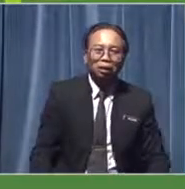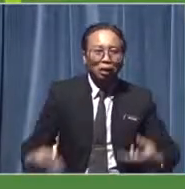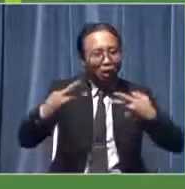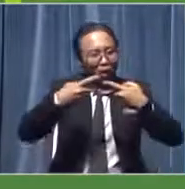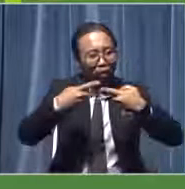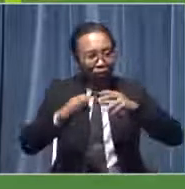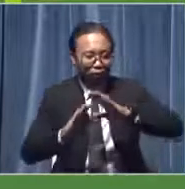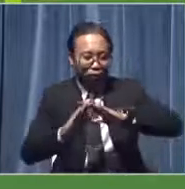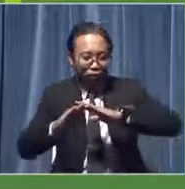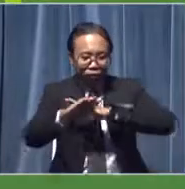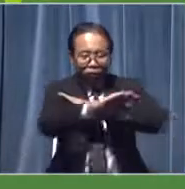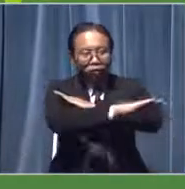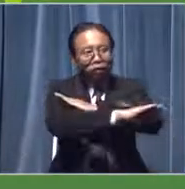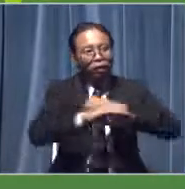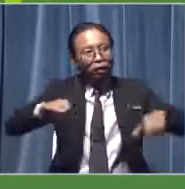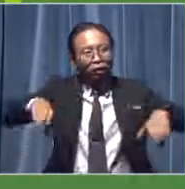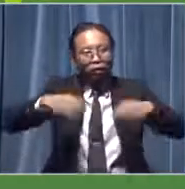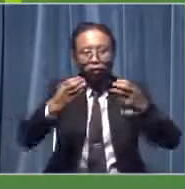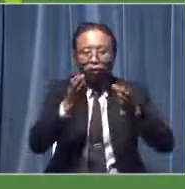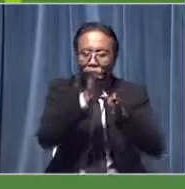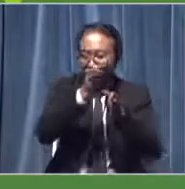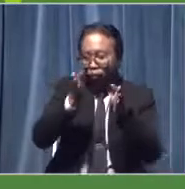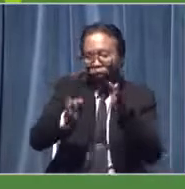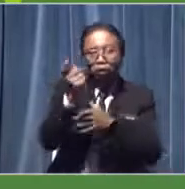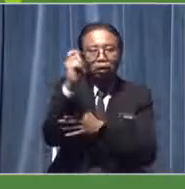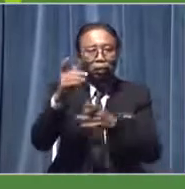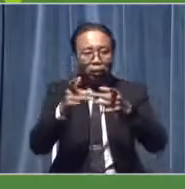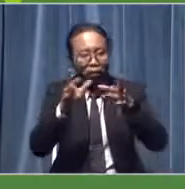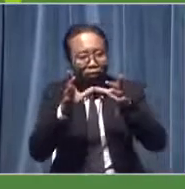field created between the plates